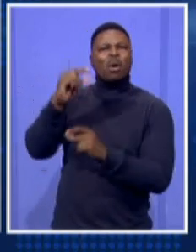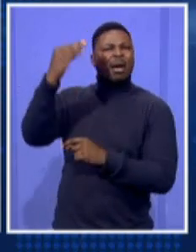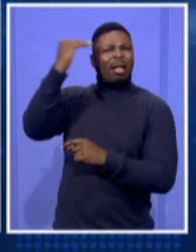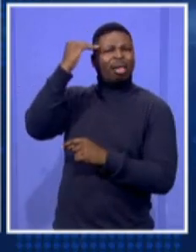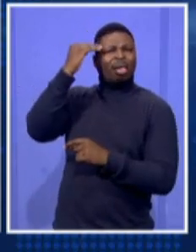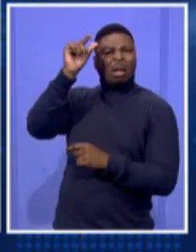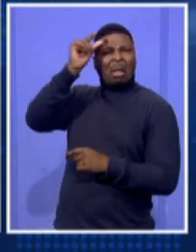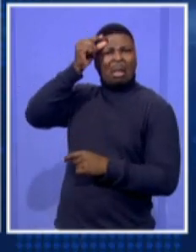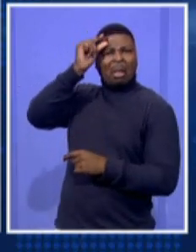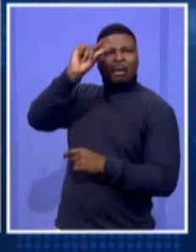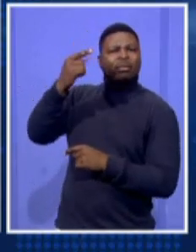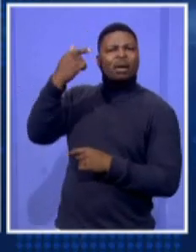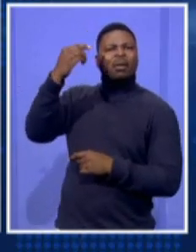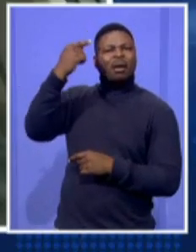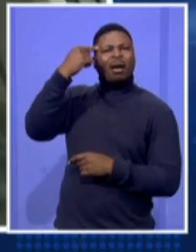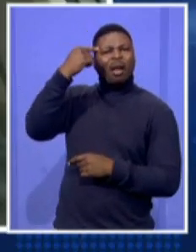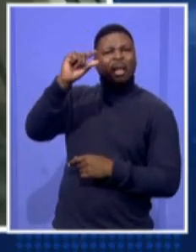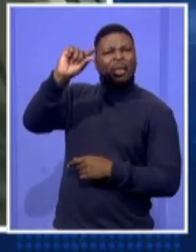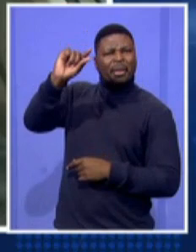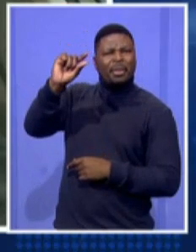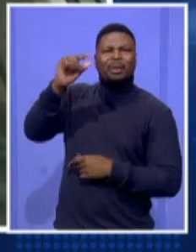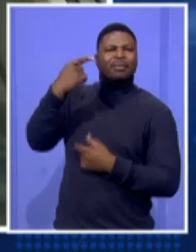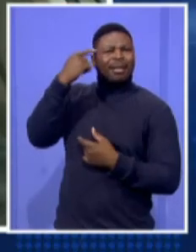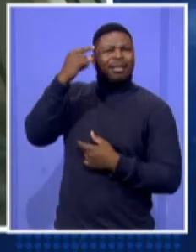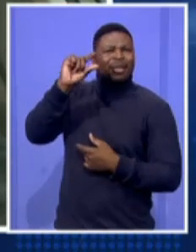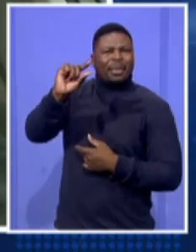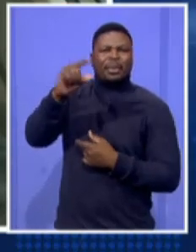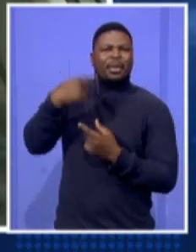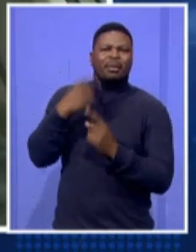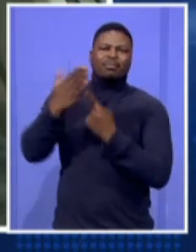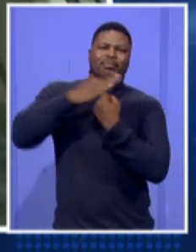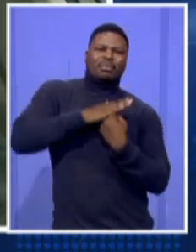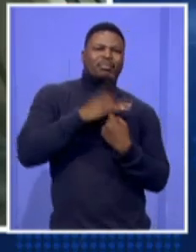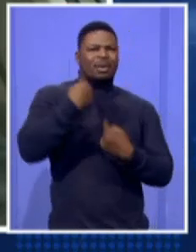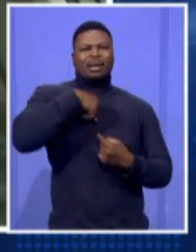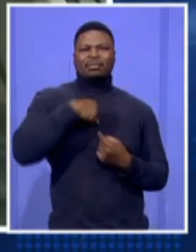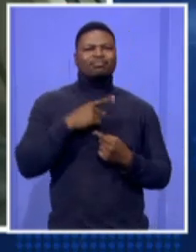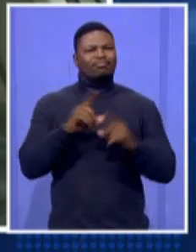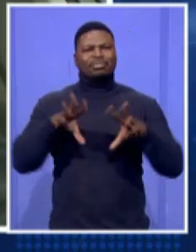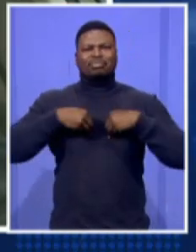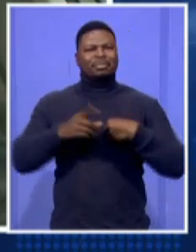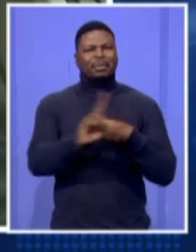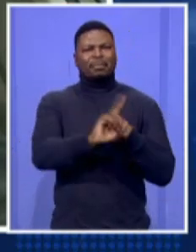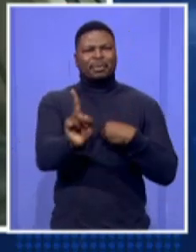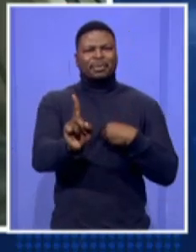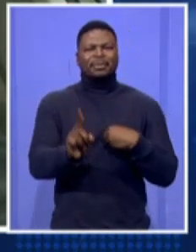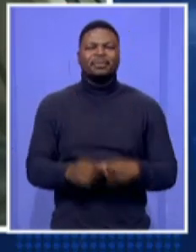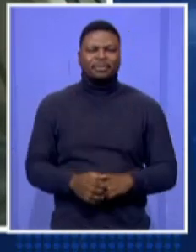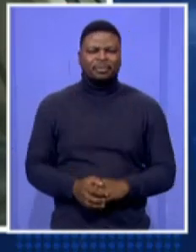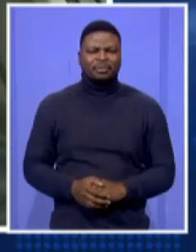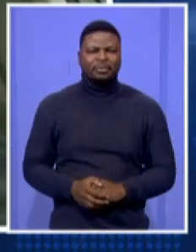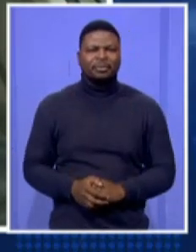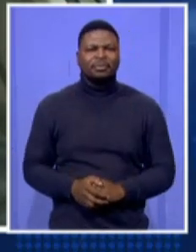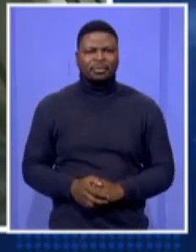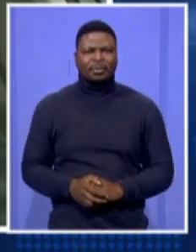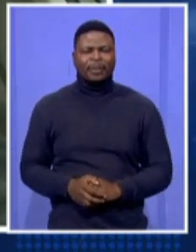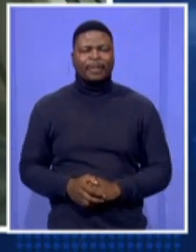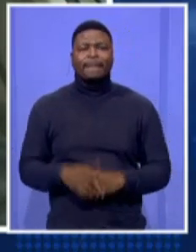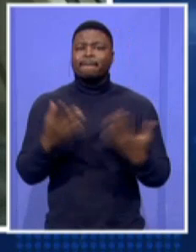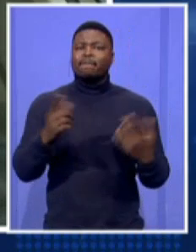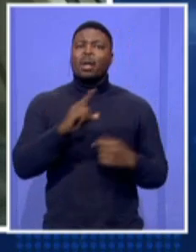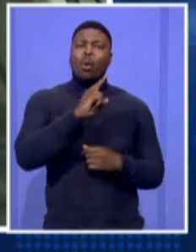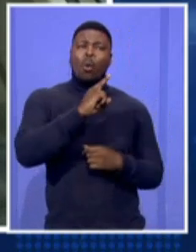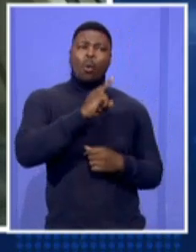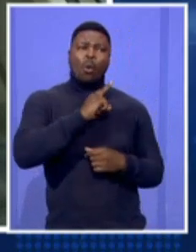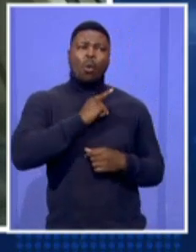that. So I suppose the question we're asking is, why is the Gauteng ANC feeling such a